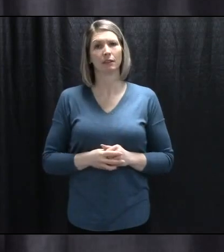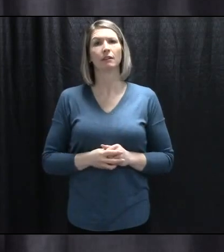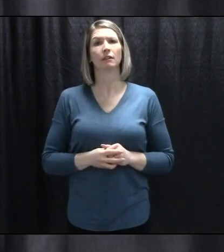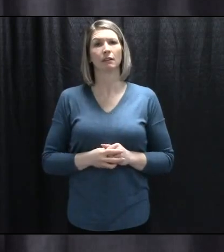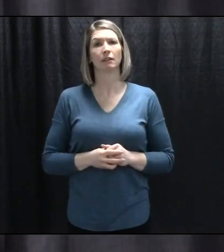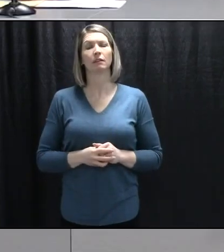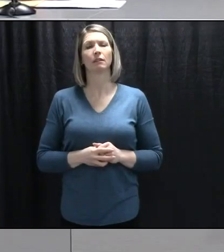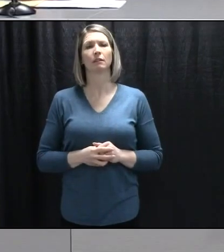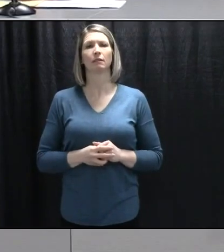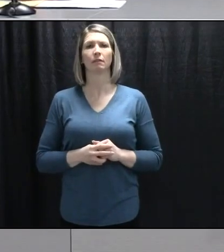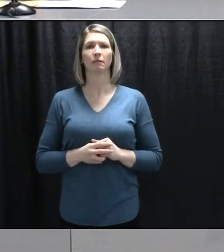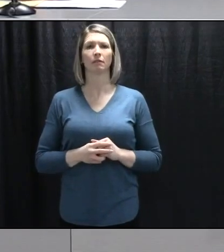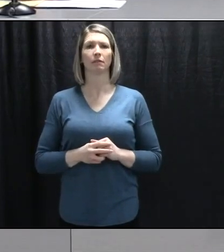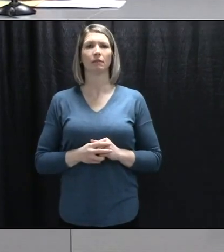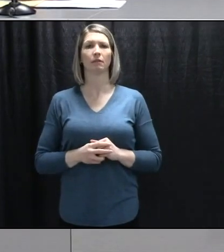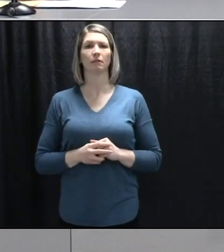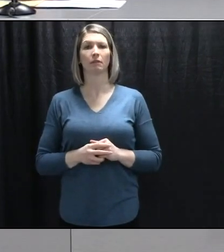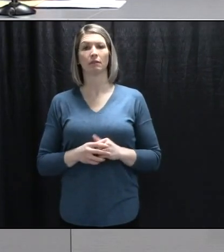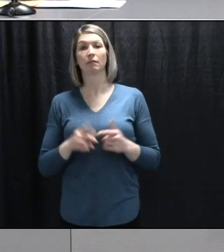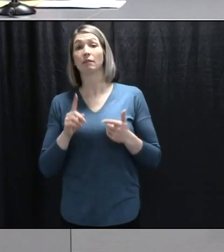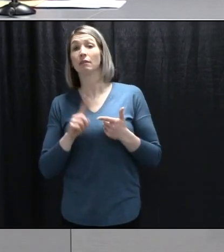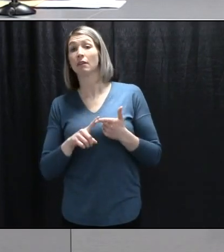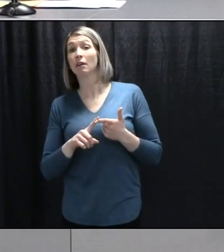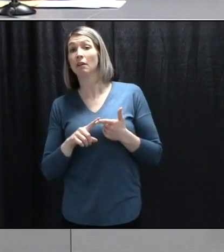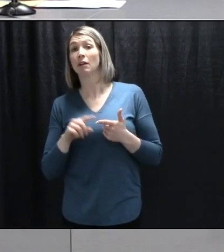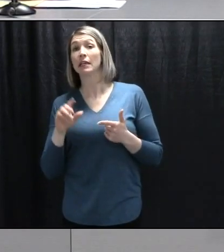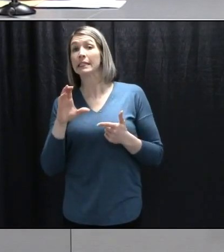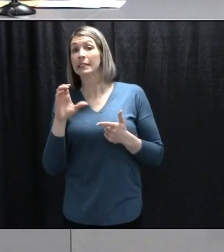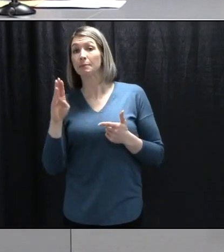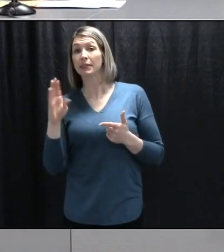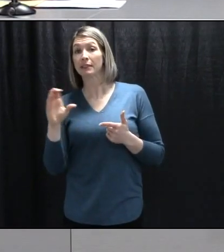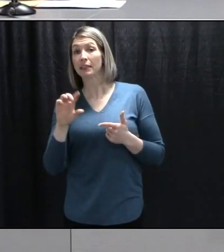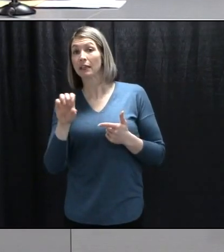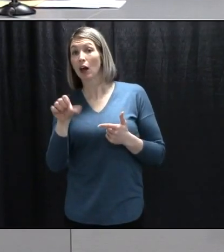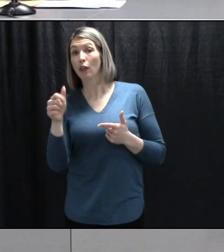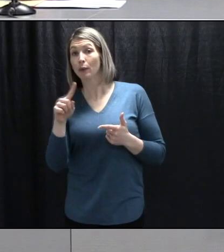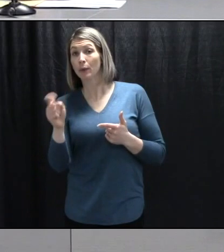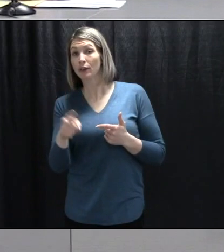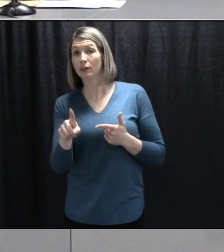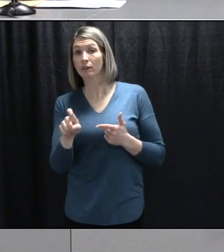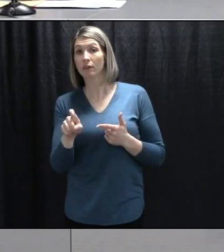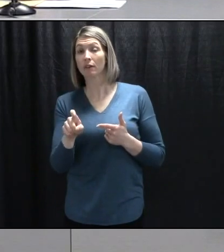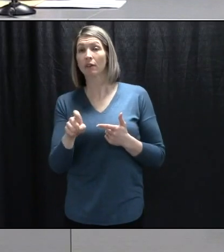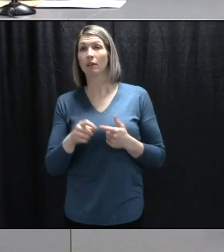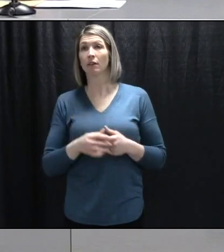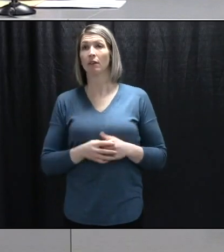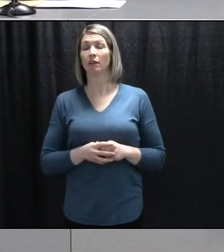Thank you. Do we have a question from Peter Cowan of CBC News?